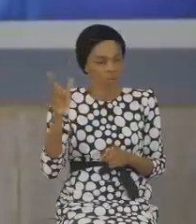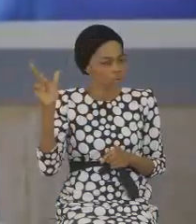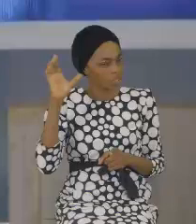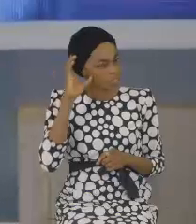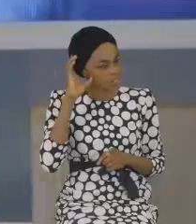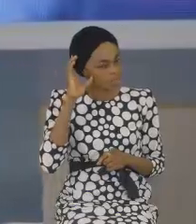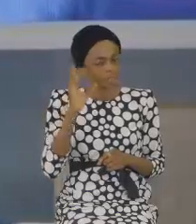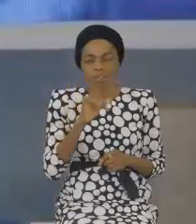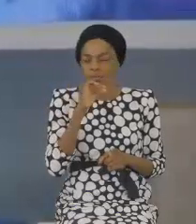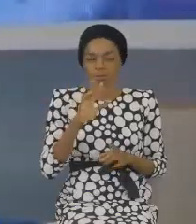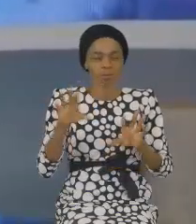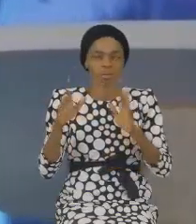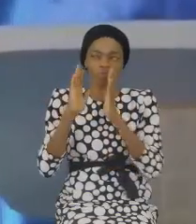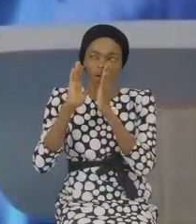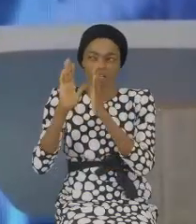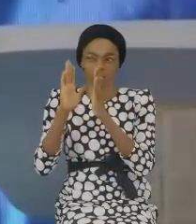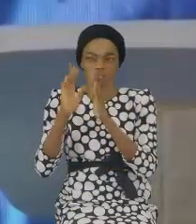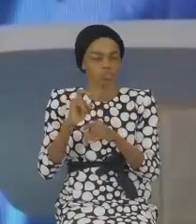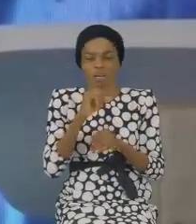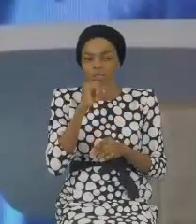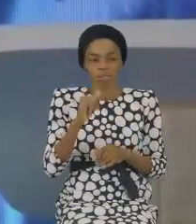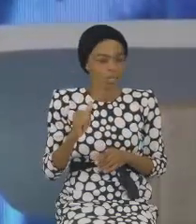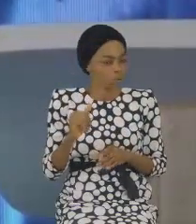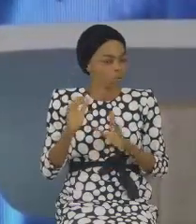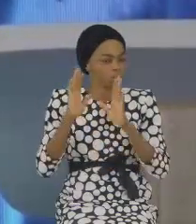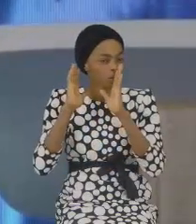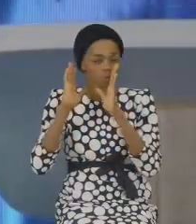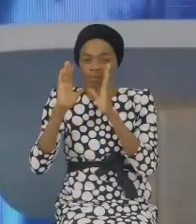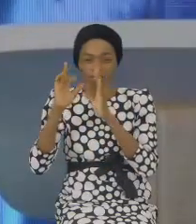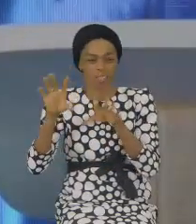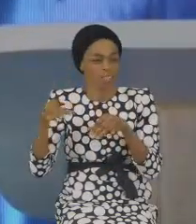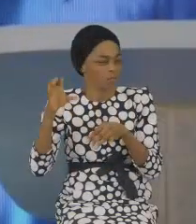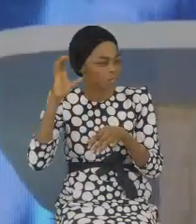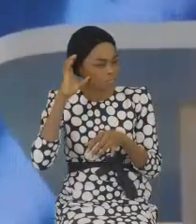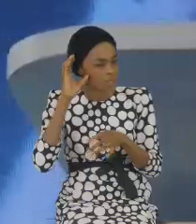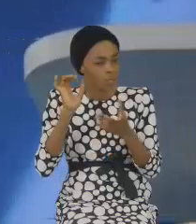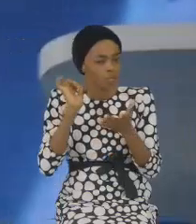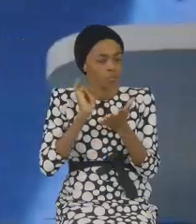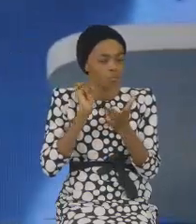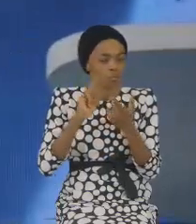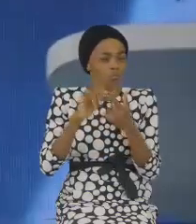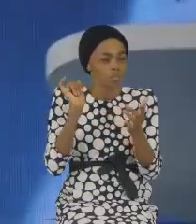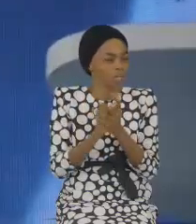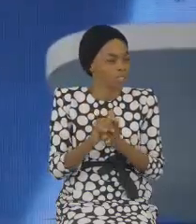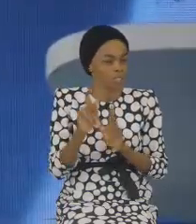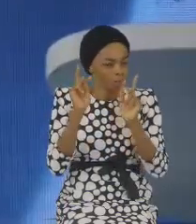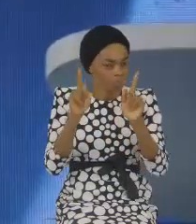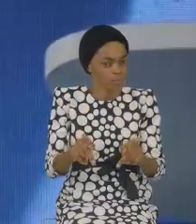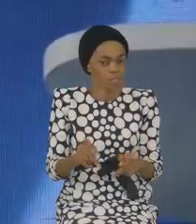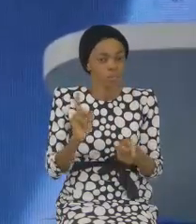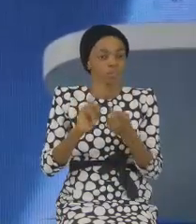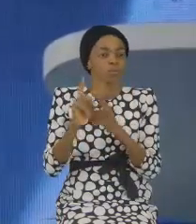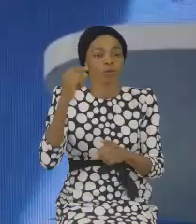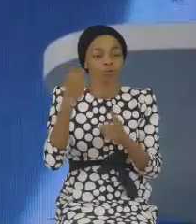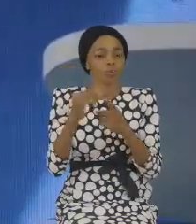shalt not give attention, thou shalt not give a listening ear to such a person, unto the words that